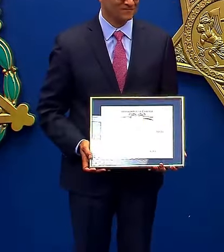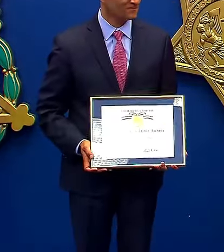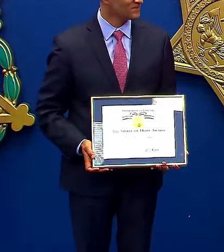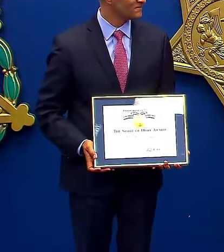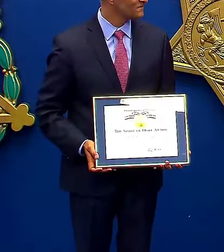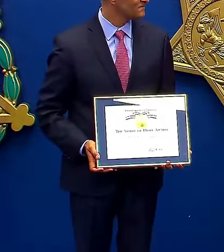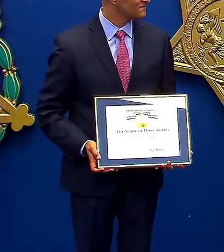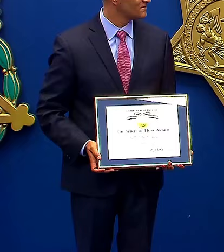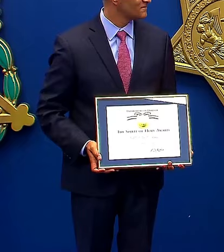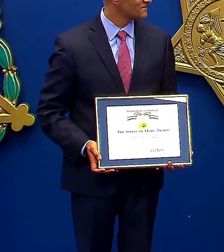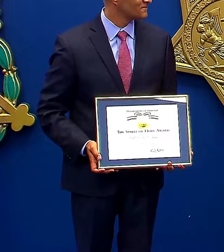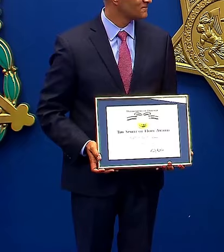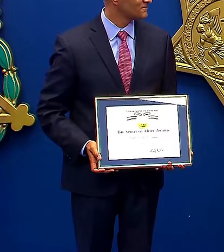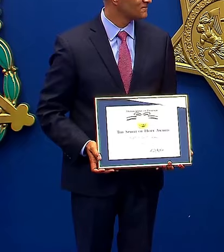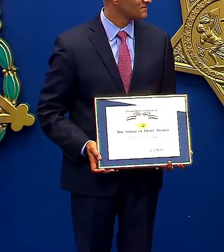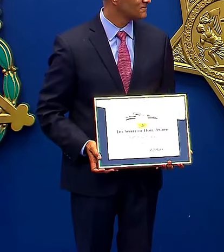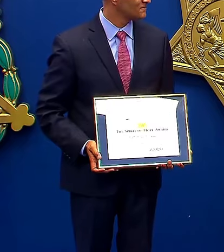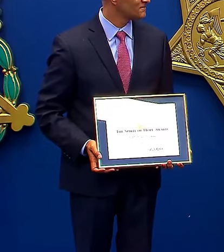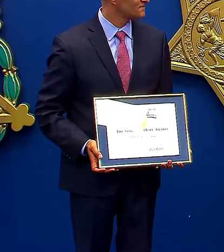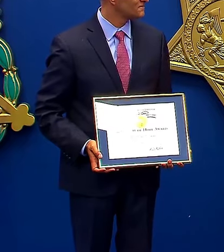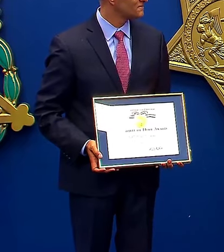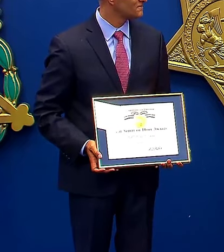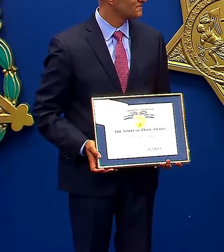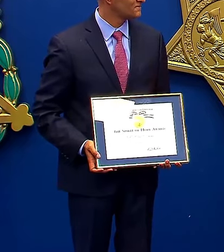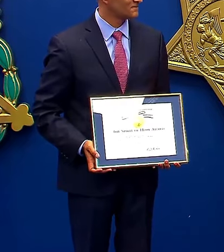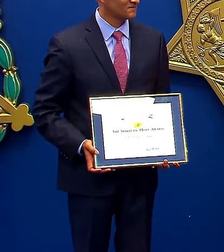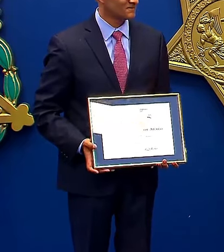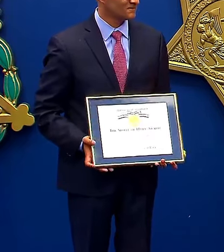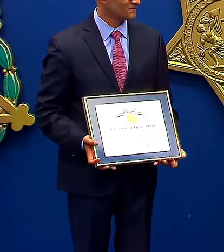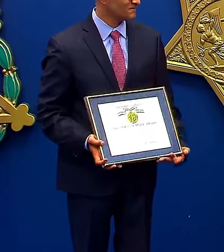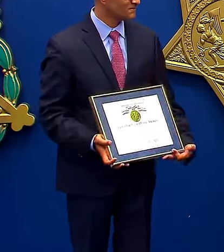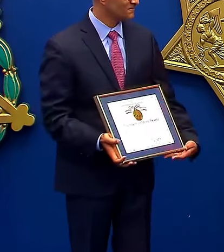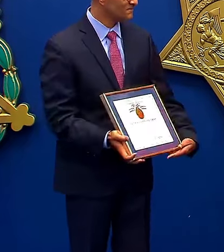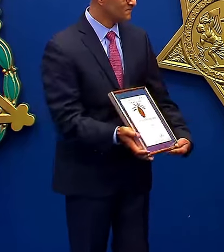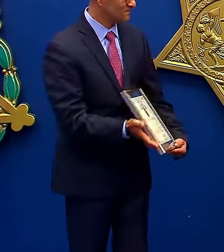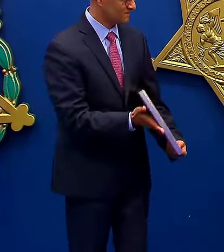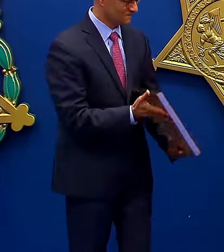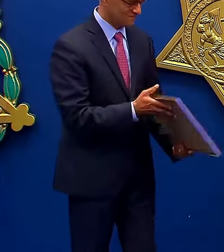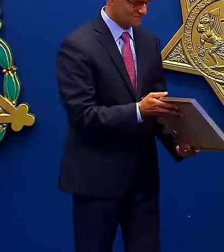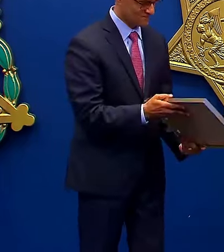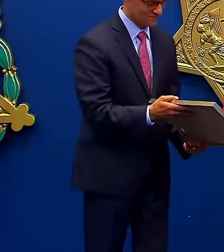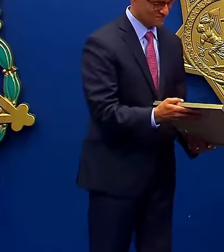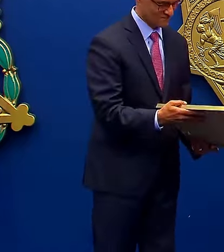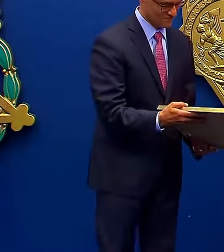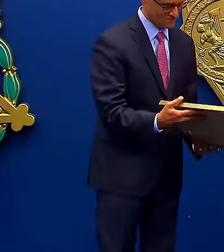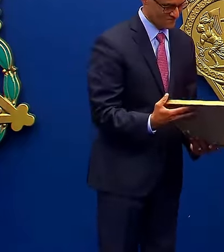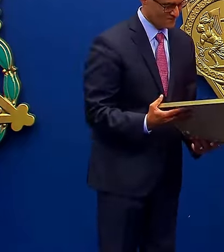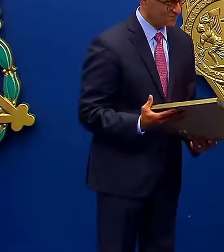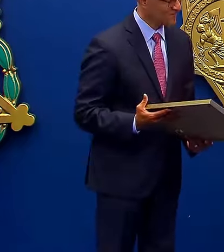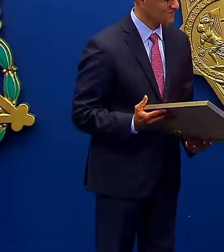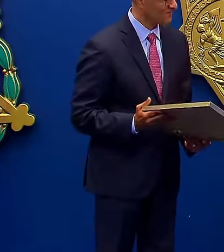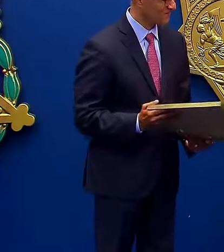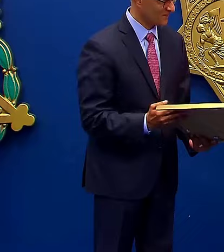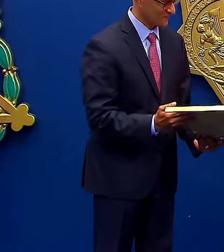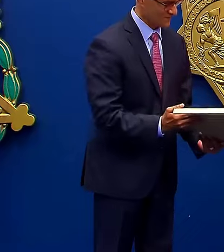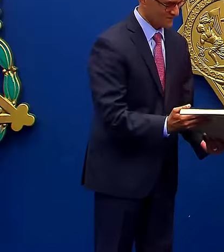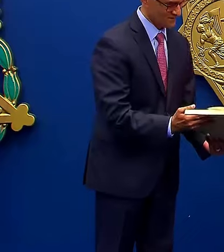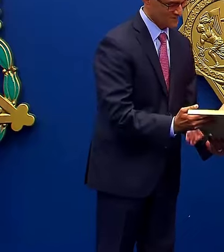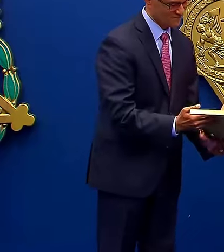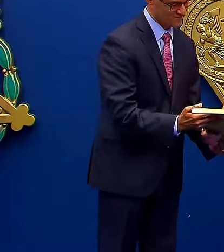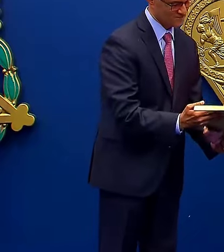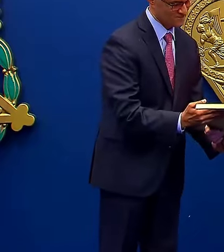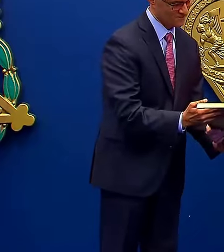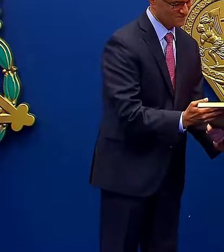Presenting the Spirit of Hope Award on behalf of the United States Coast Guard is Admiral Kevin E. Lunde, Vice Commandant, the United States Coast